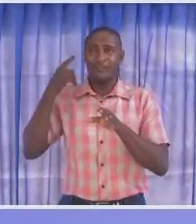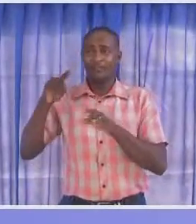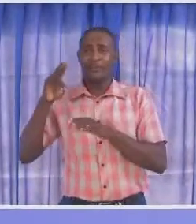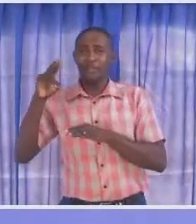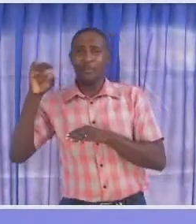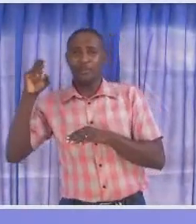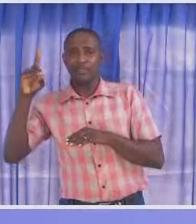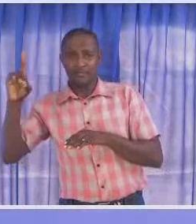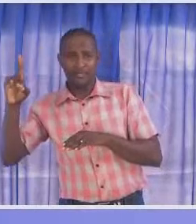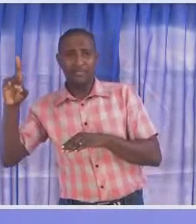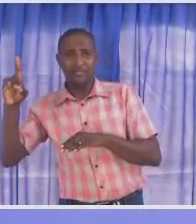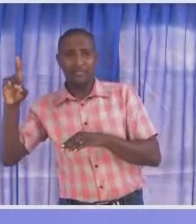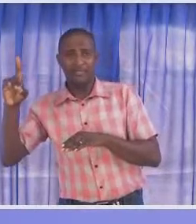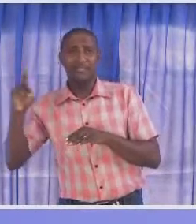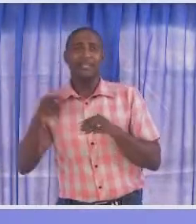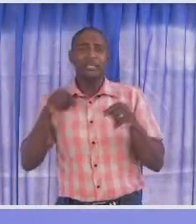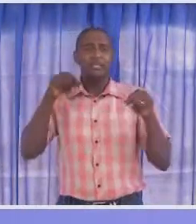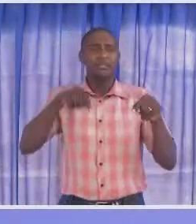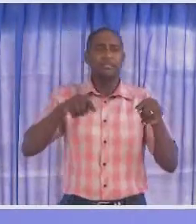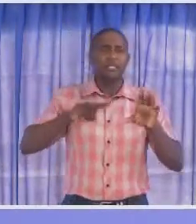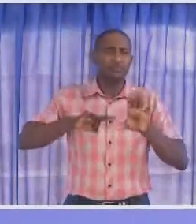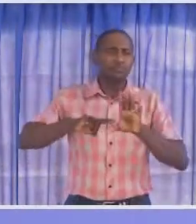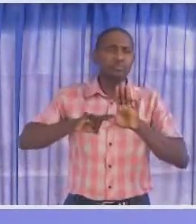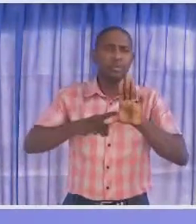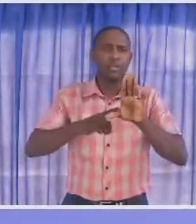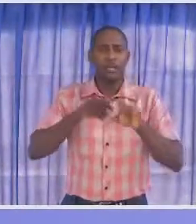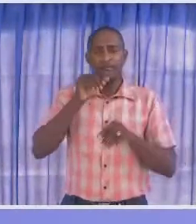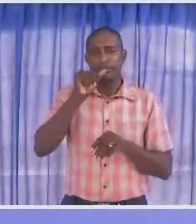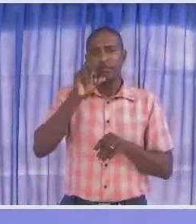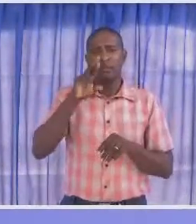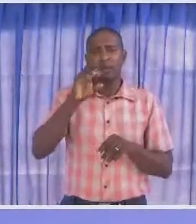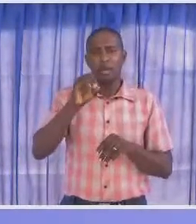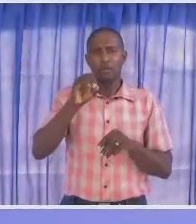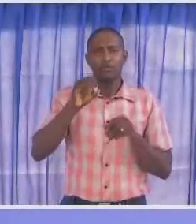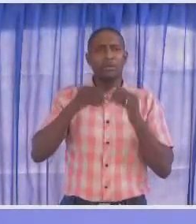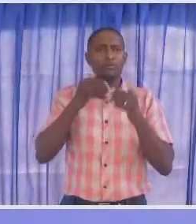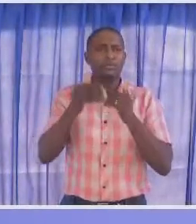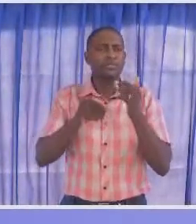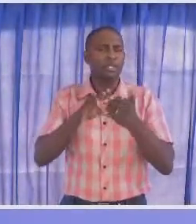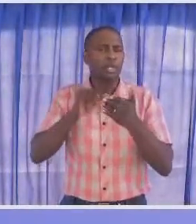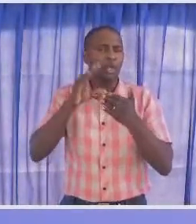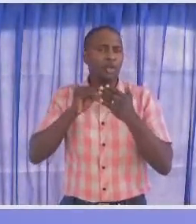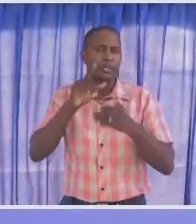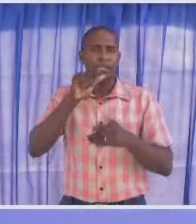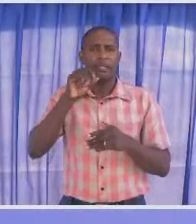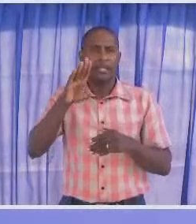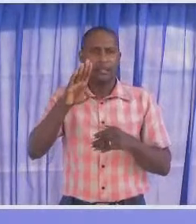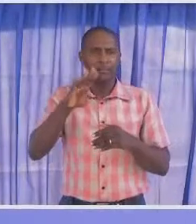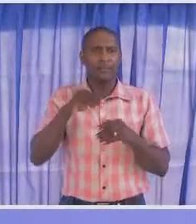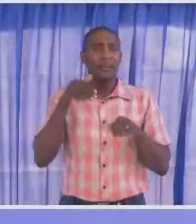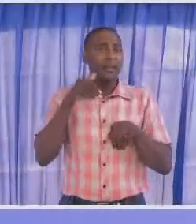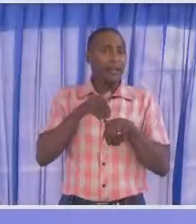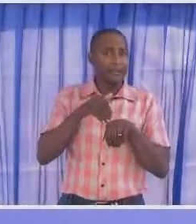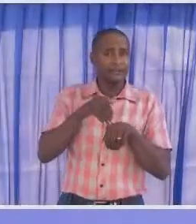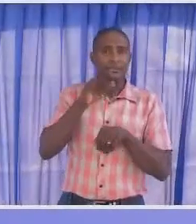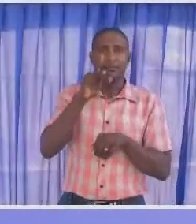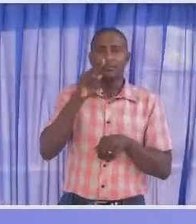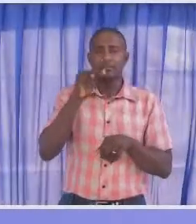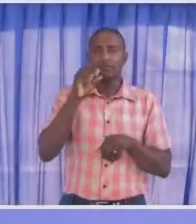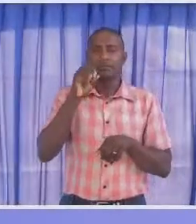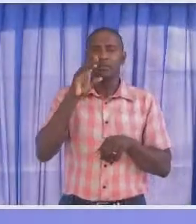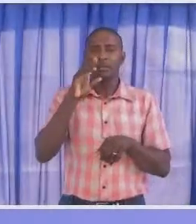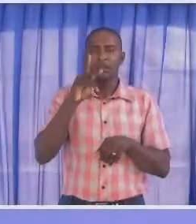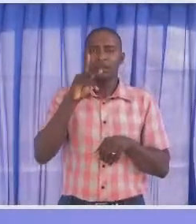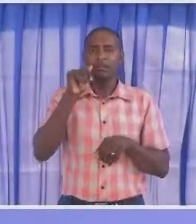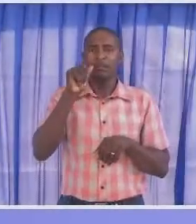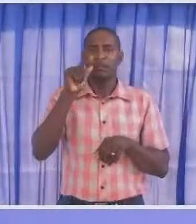International Development in this launch of the Agro-Processing Learning Lab at Knockalva Polytechnic College.